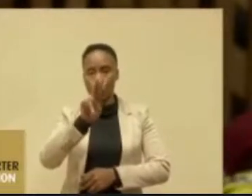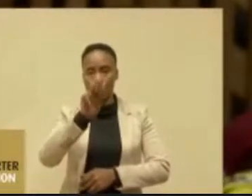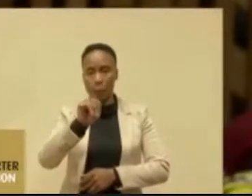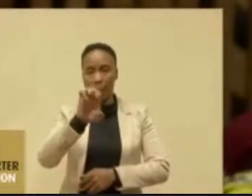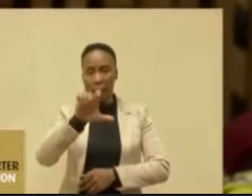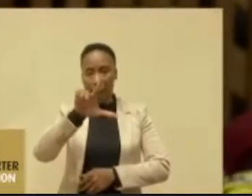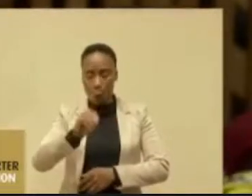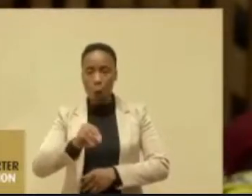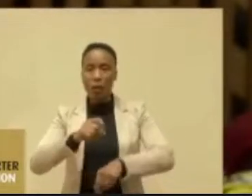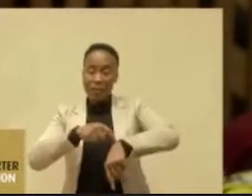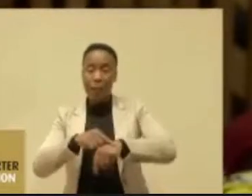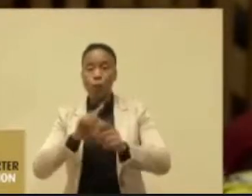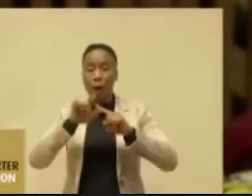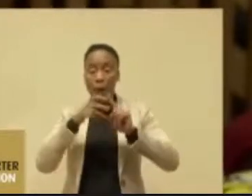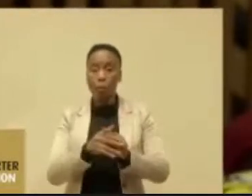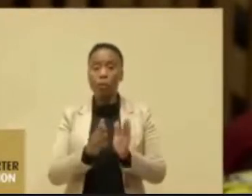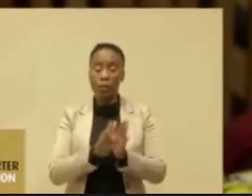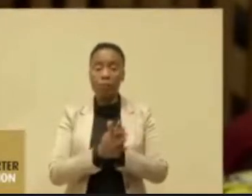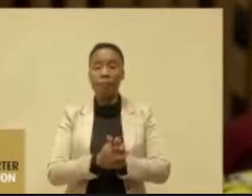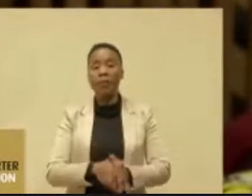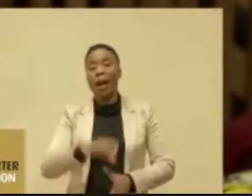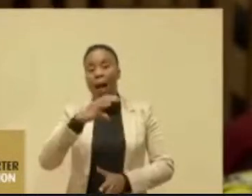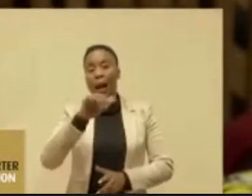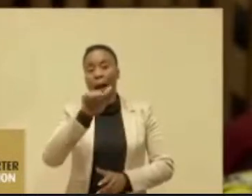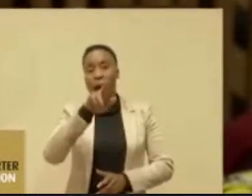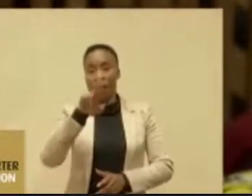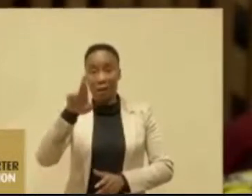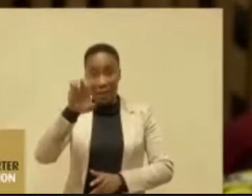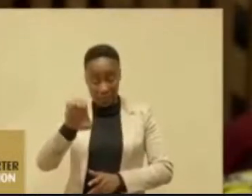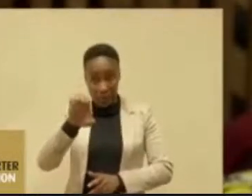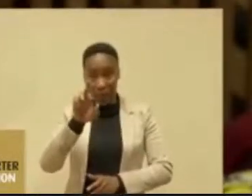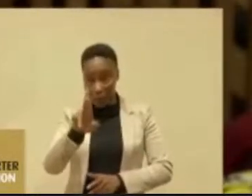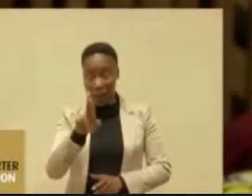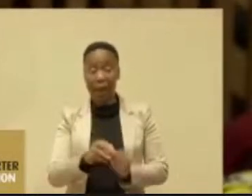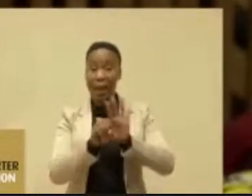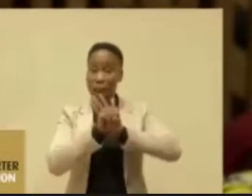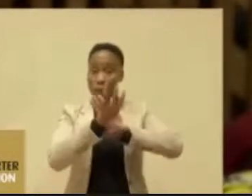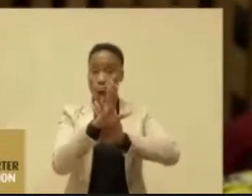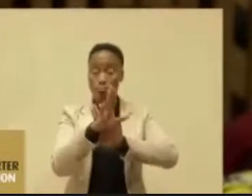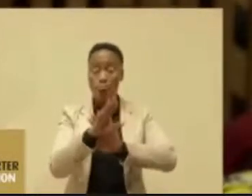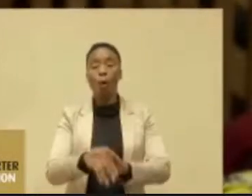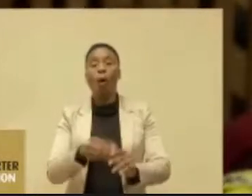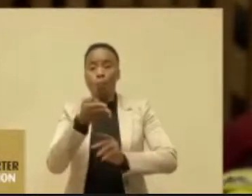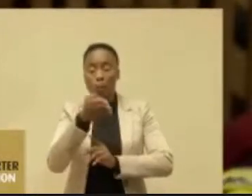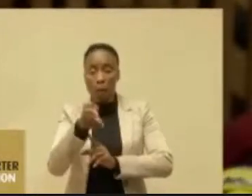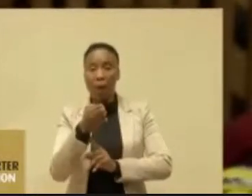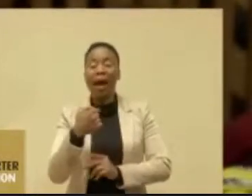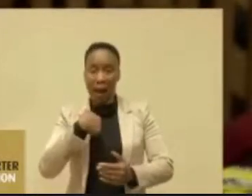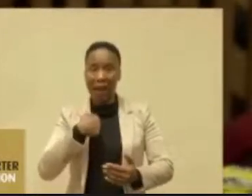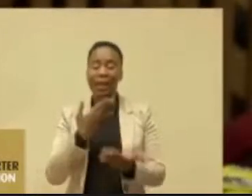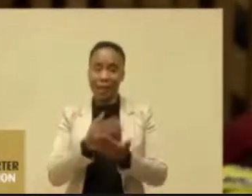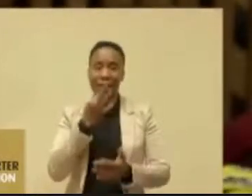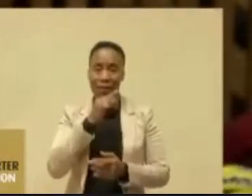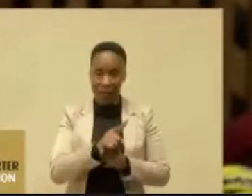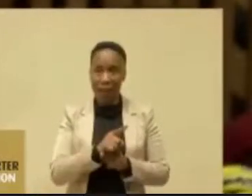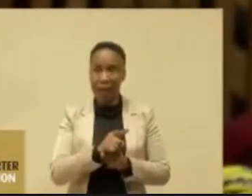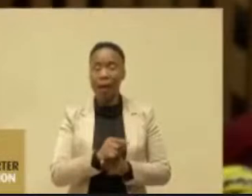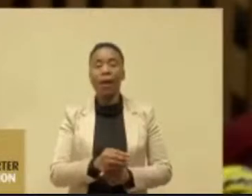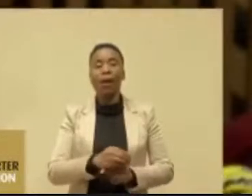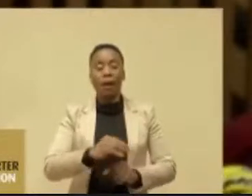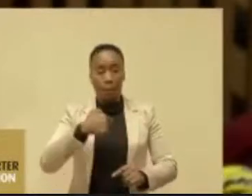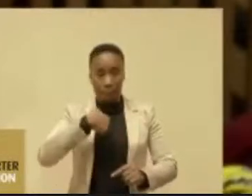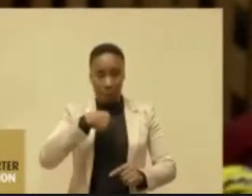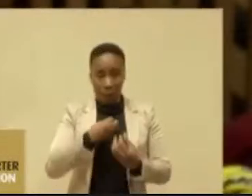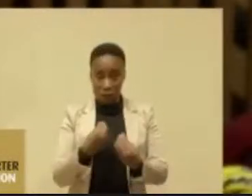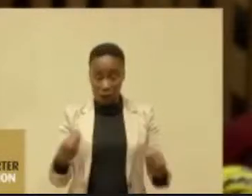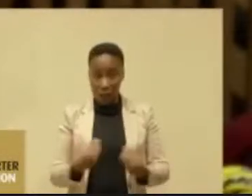exposure on the same subject it is there i can attest to that uh my young girl and boy they are during grade